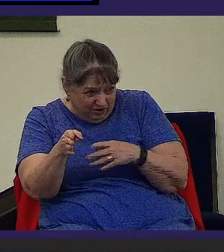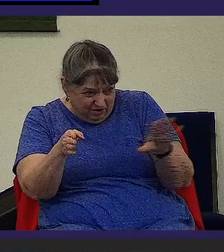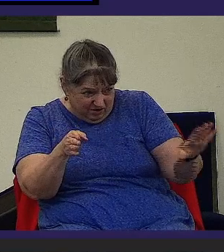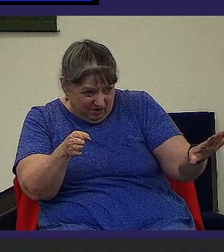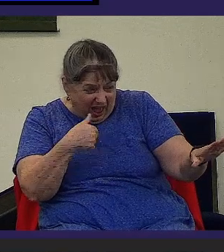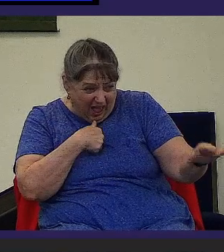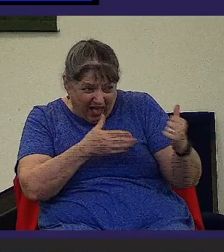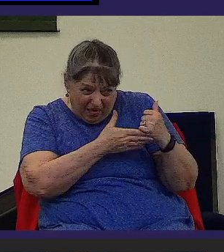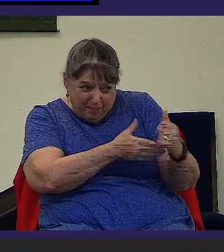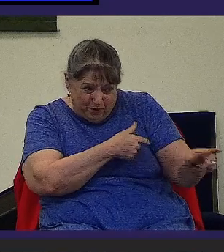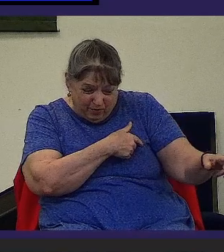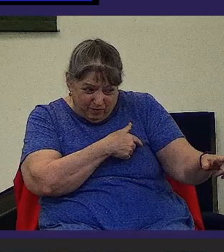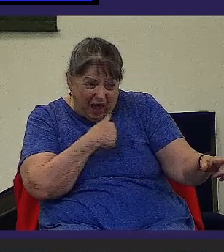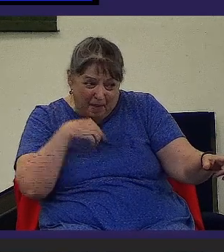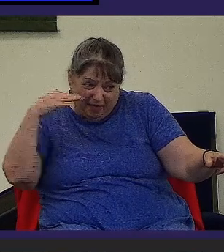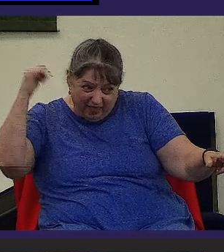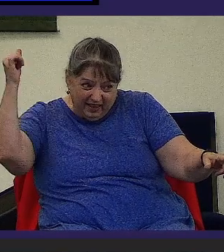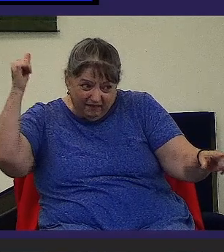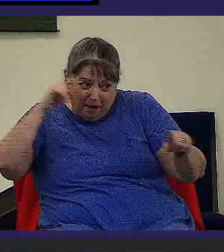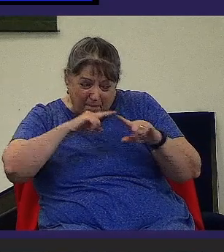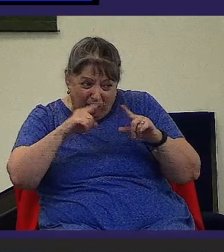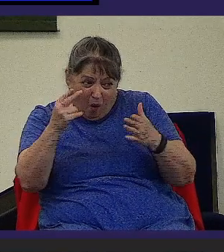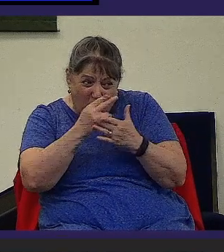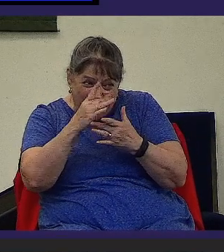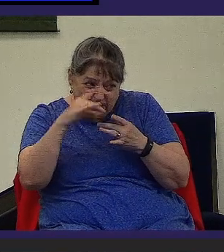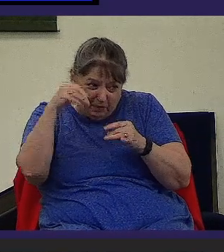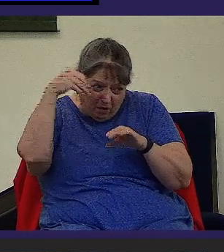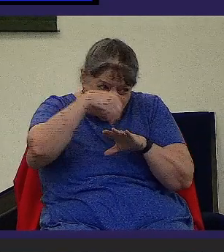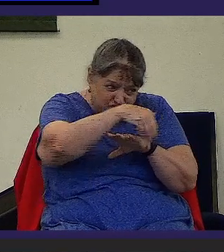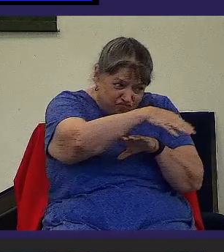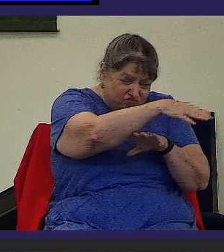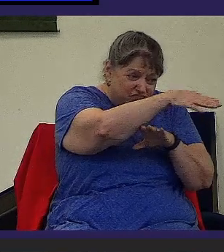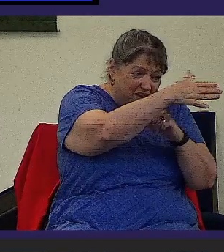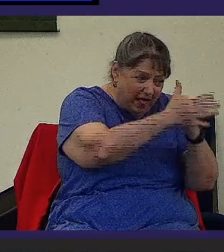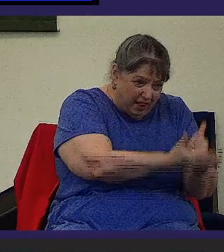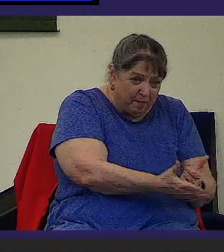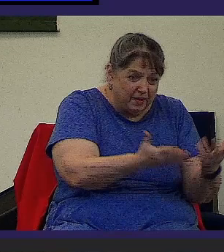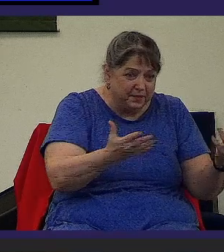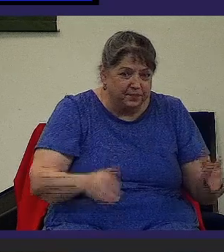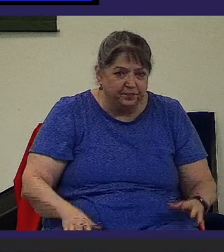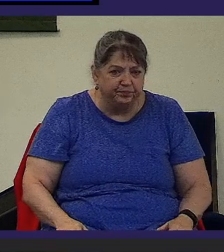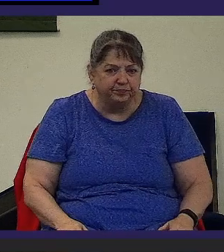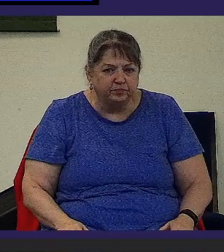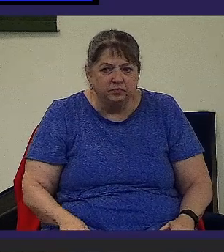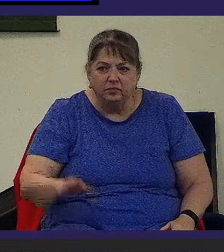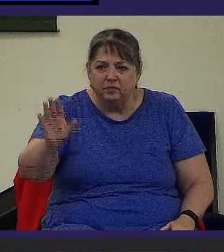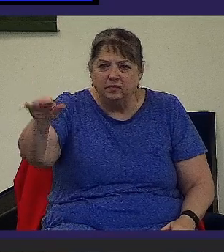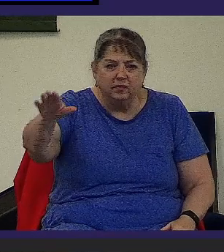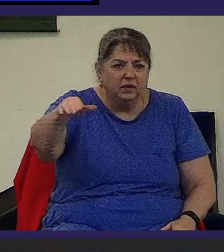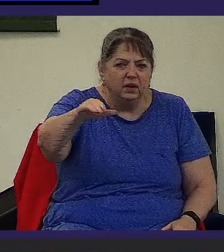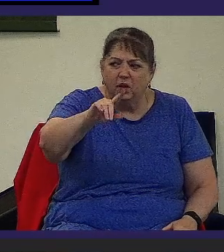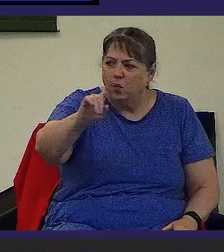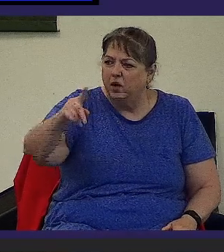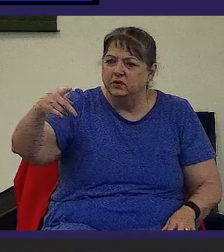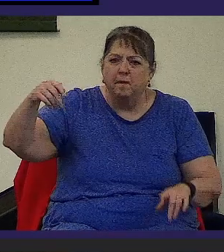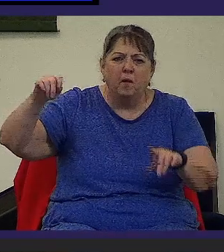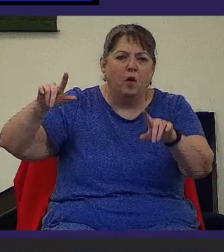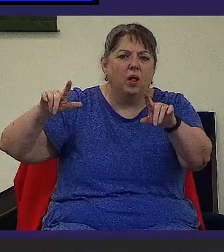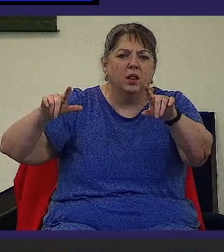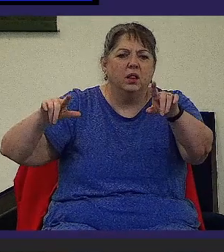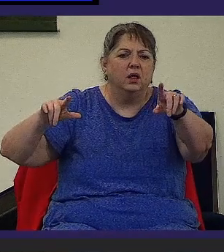and reminding them of what he wants to do church would you agree with me this morning as paul said where's paul hey buddy